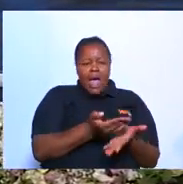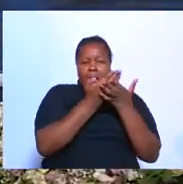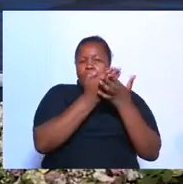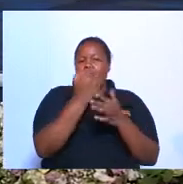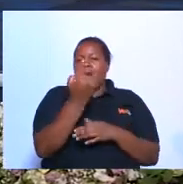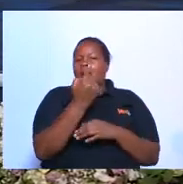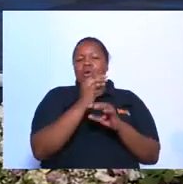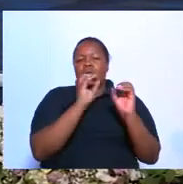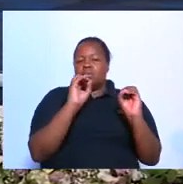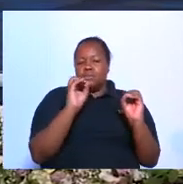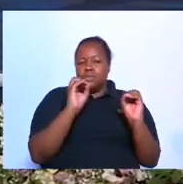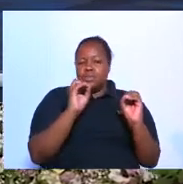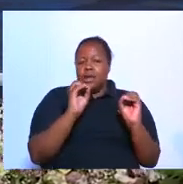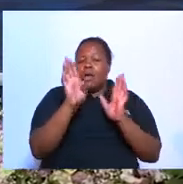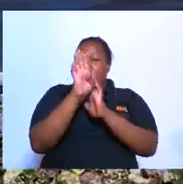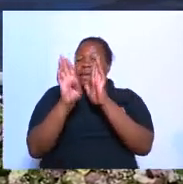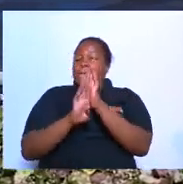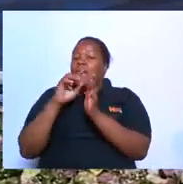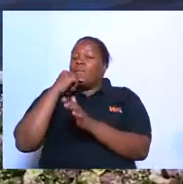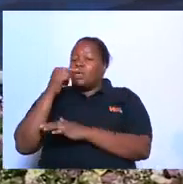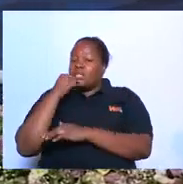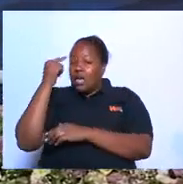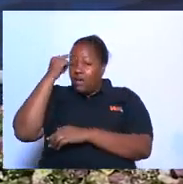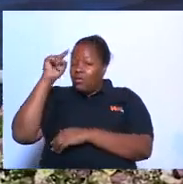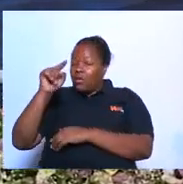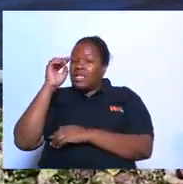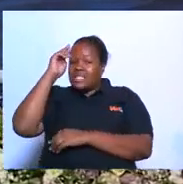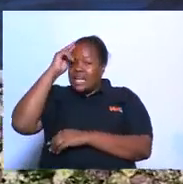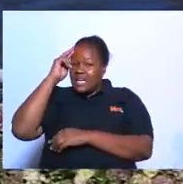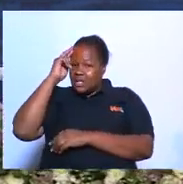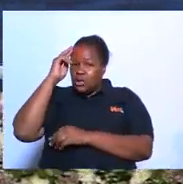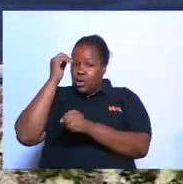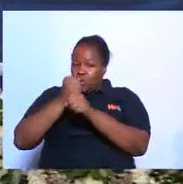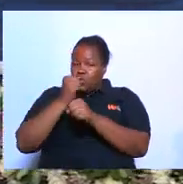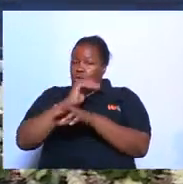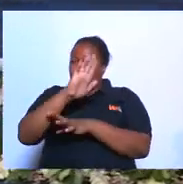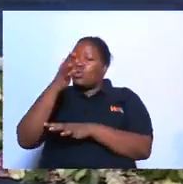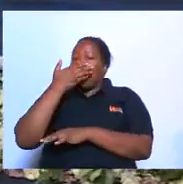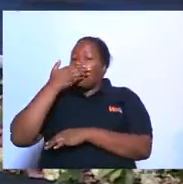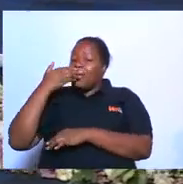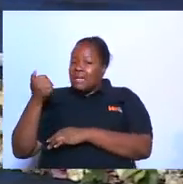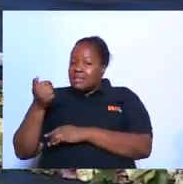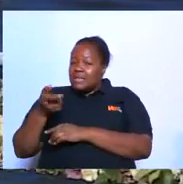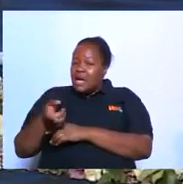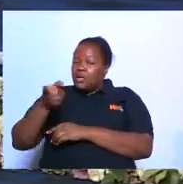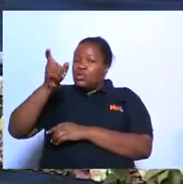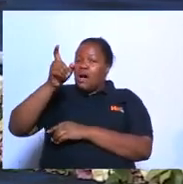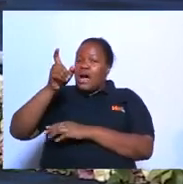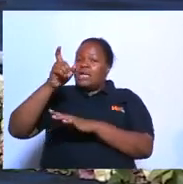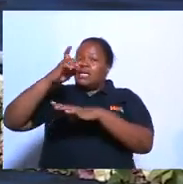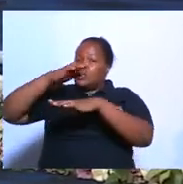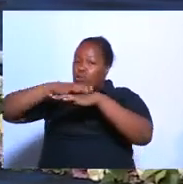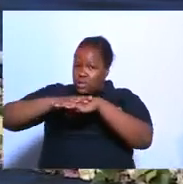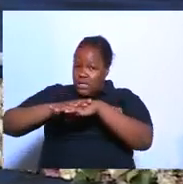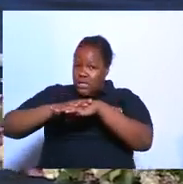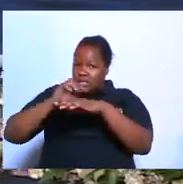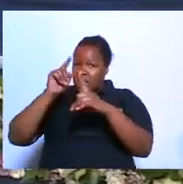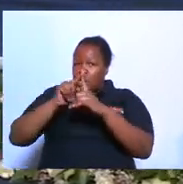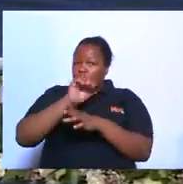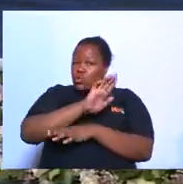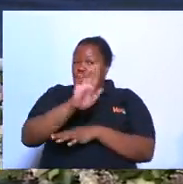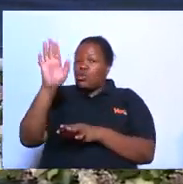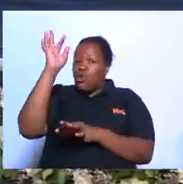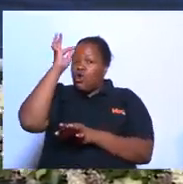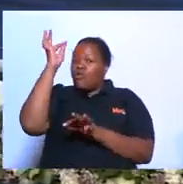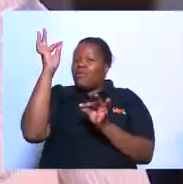the Bible says for this very reason do you are best to add goodness to your